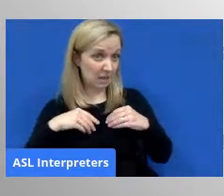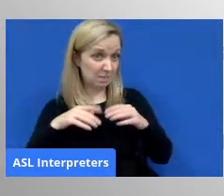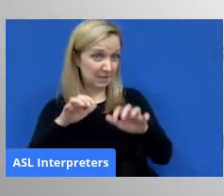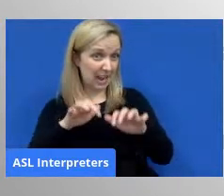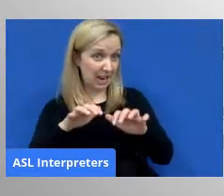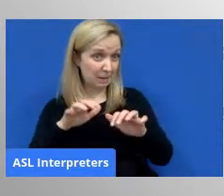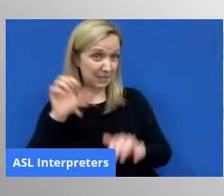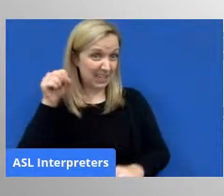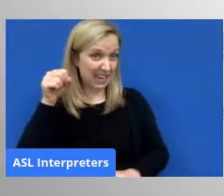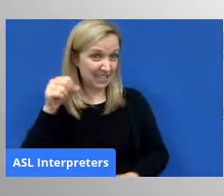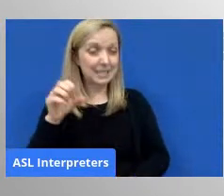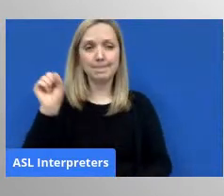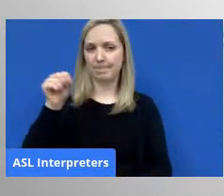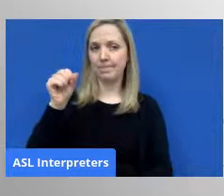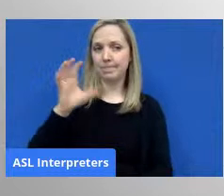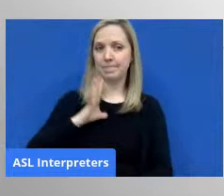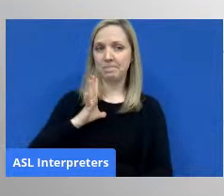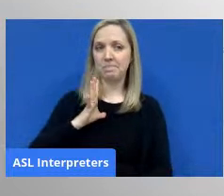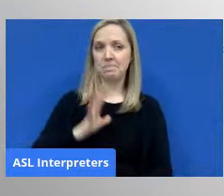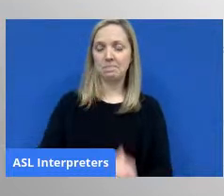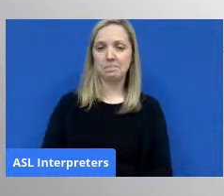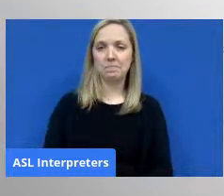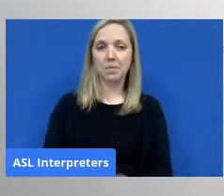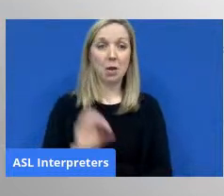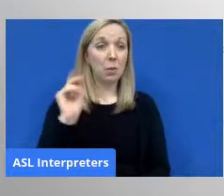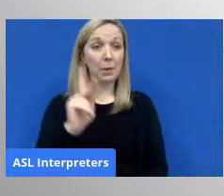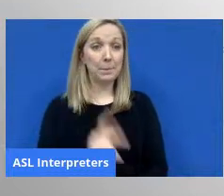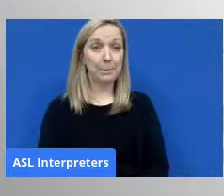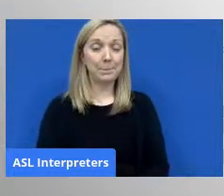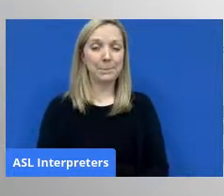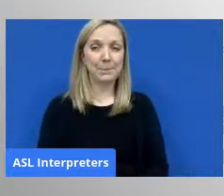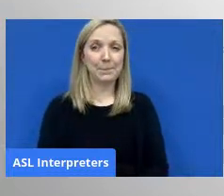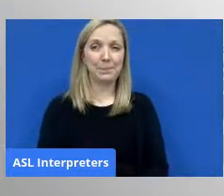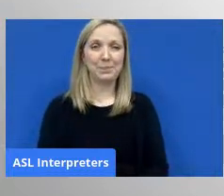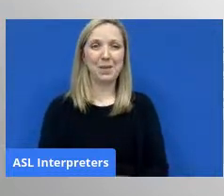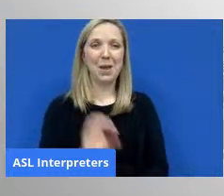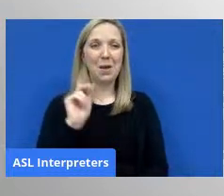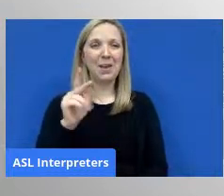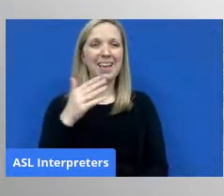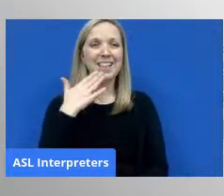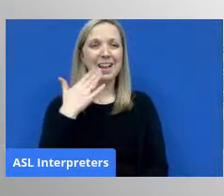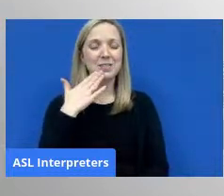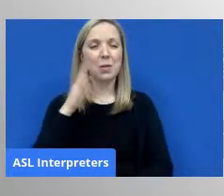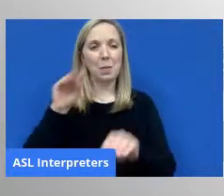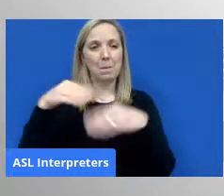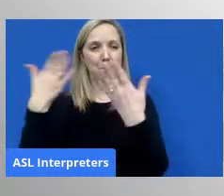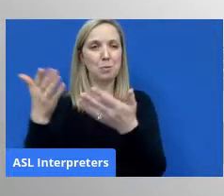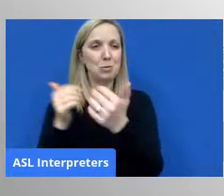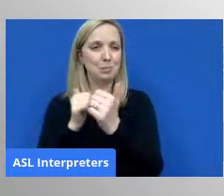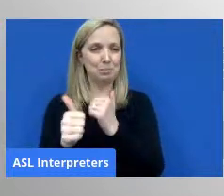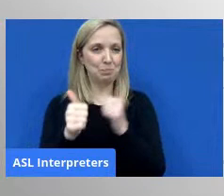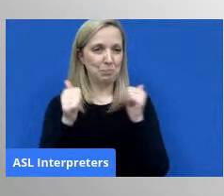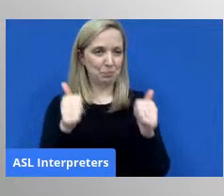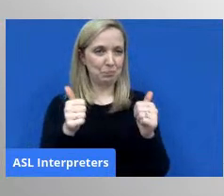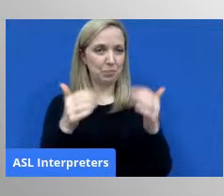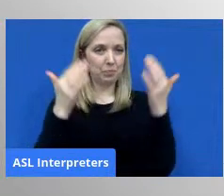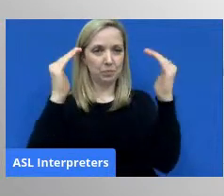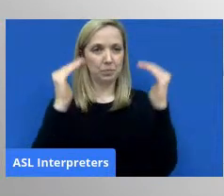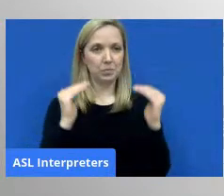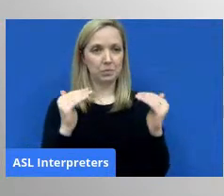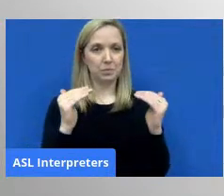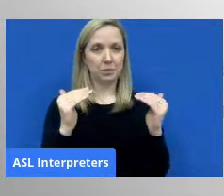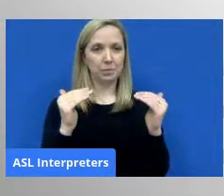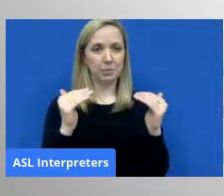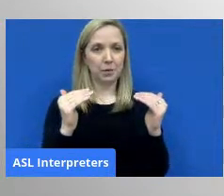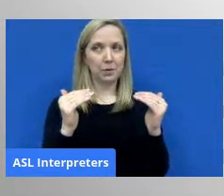Yes, ma'am, that counts. Okay. All right, thank you. So that motion carries. We'll move forward with